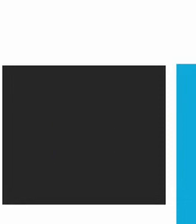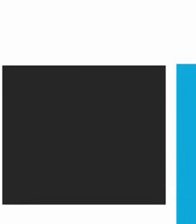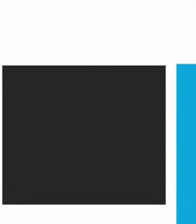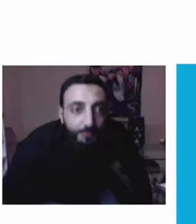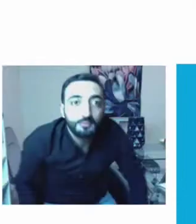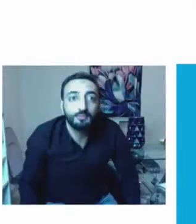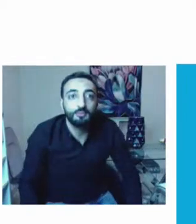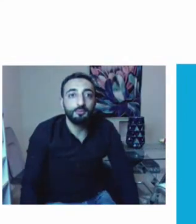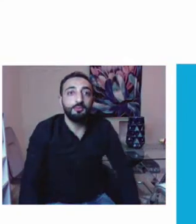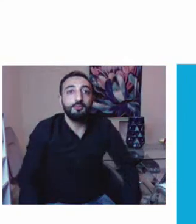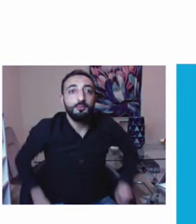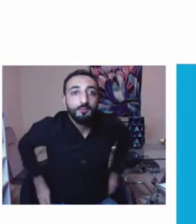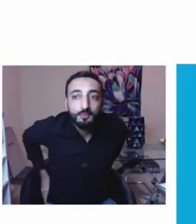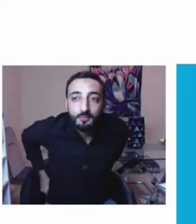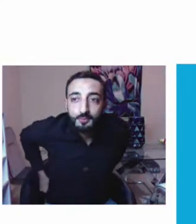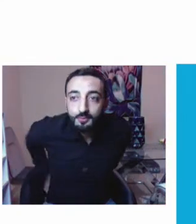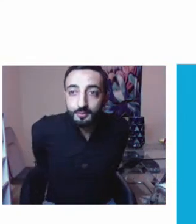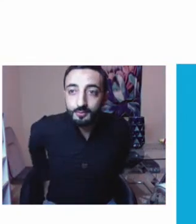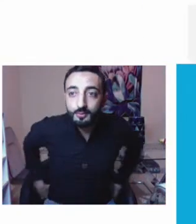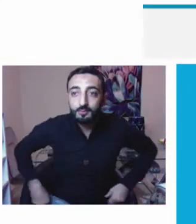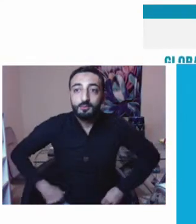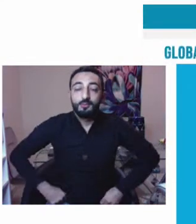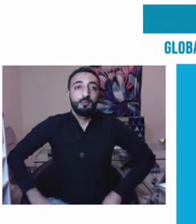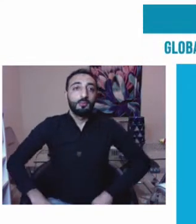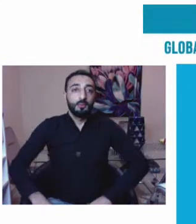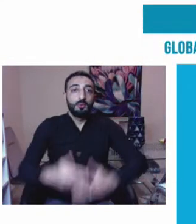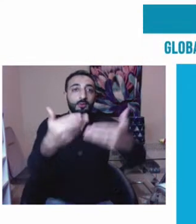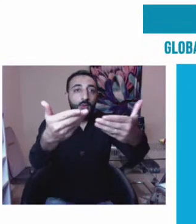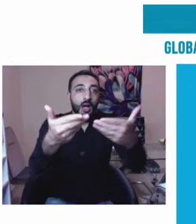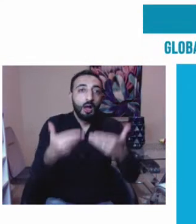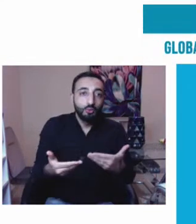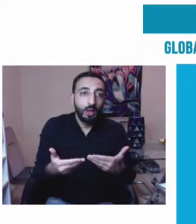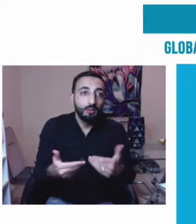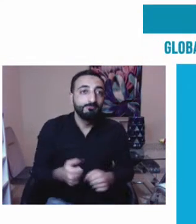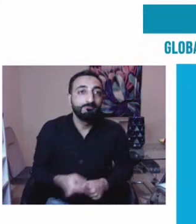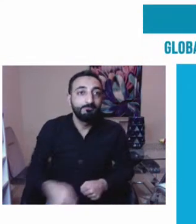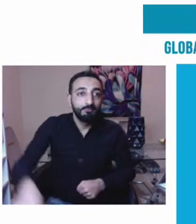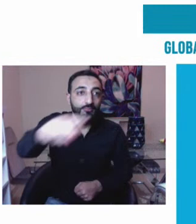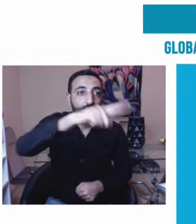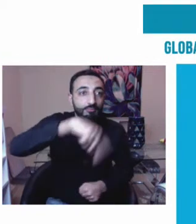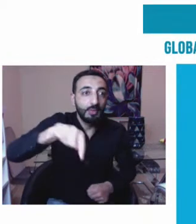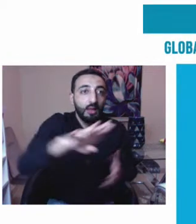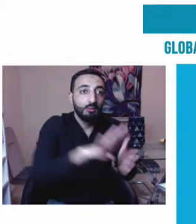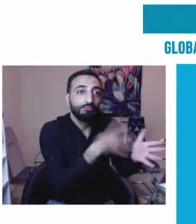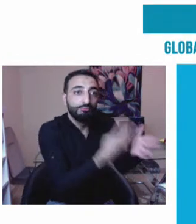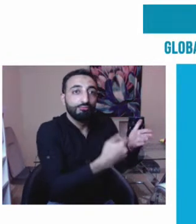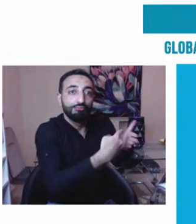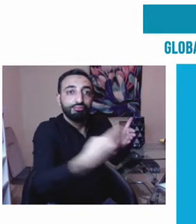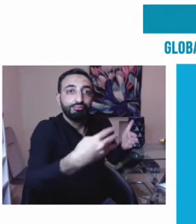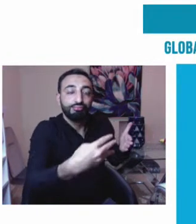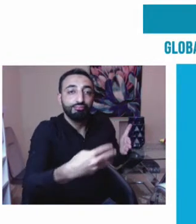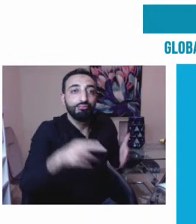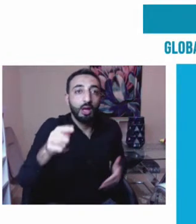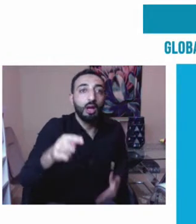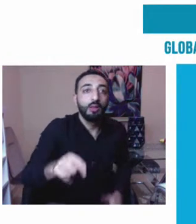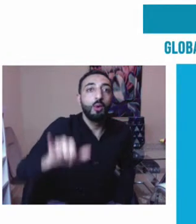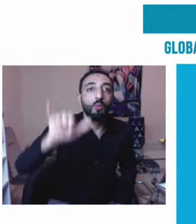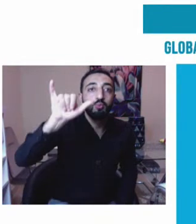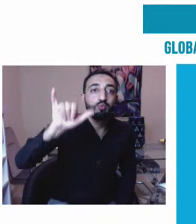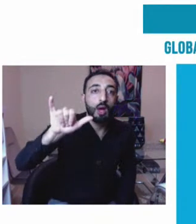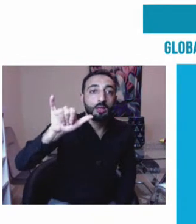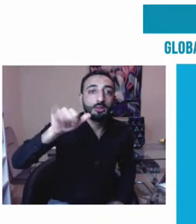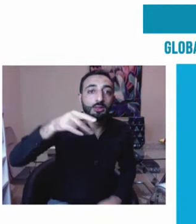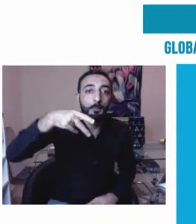more equitable and sustainable peace as part of the high-level global conference on youth-inclusive peace processes. My name is